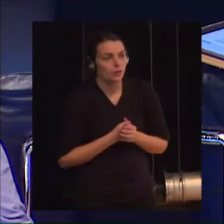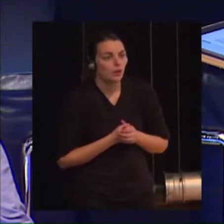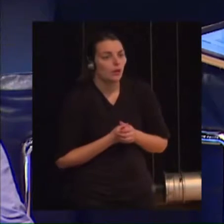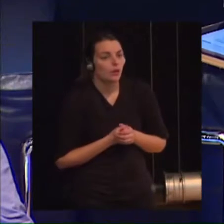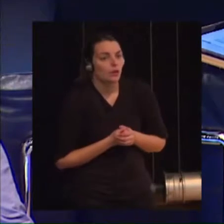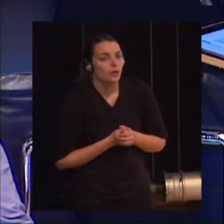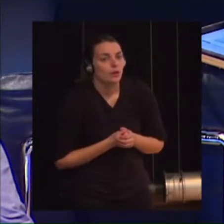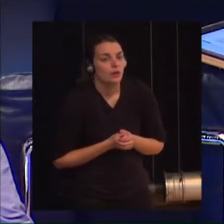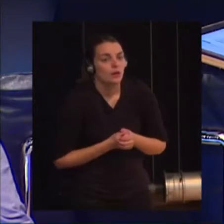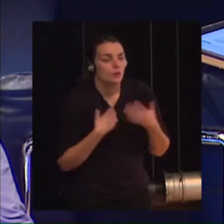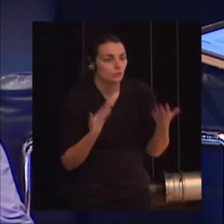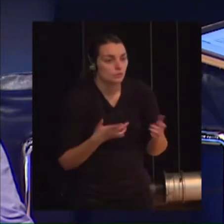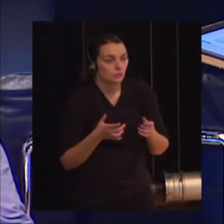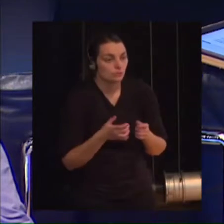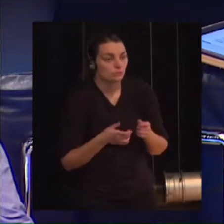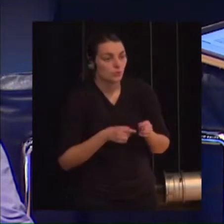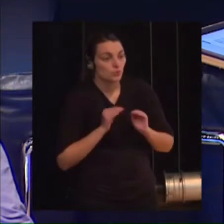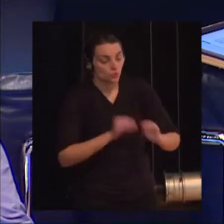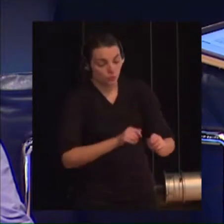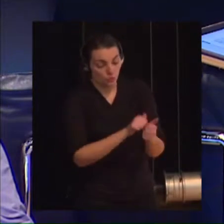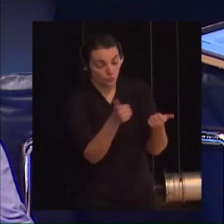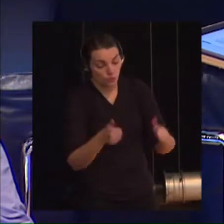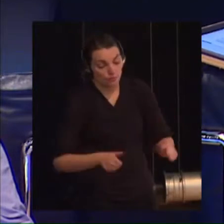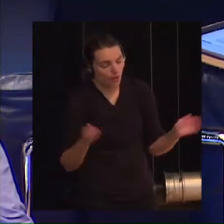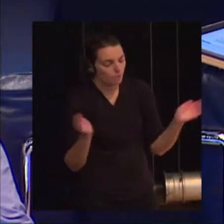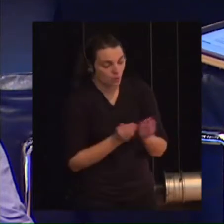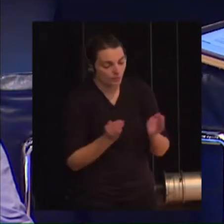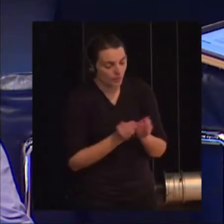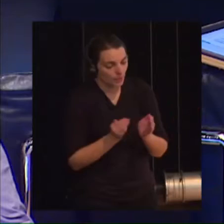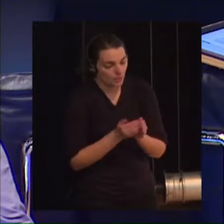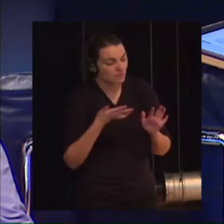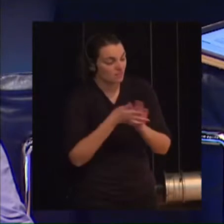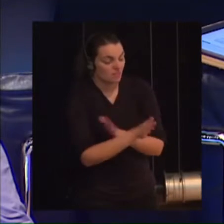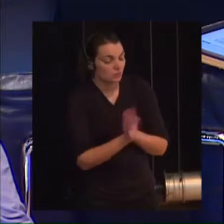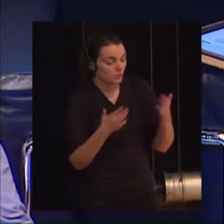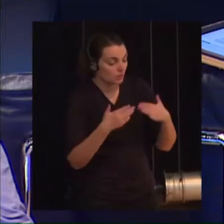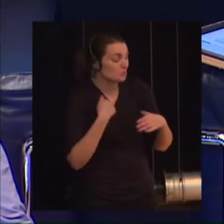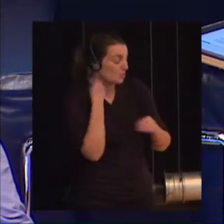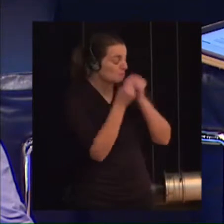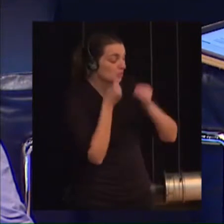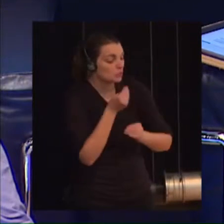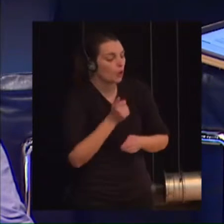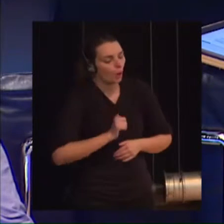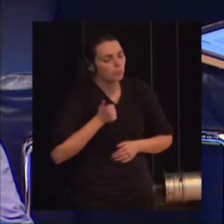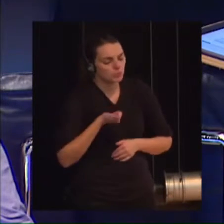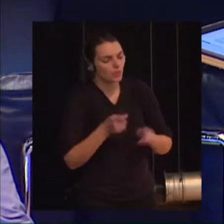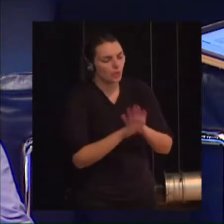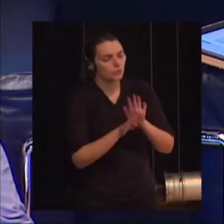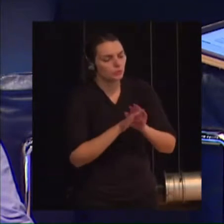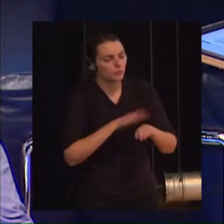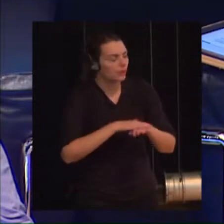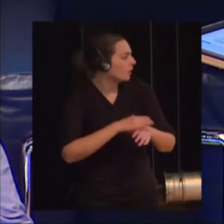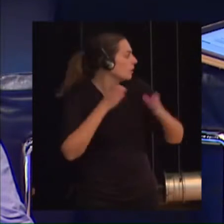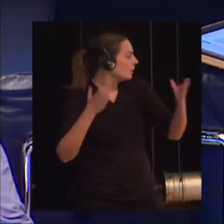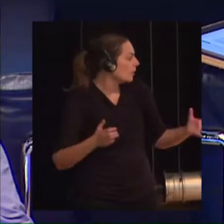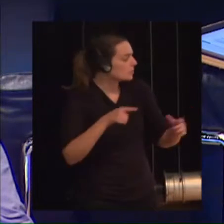painful. So the good thing about that is that the opportunity is only to grow. I leave that point in that optimistic note. The other